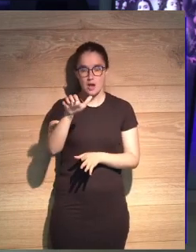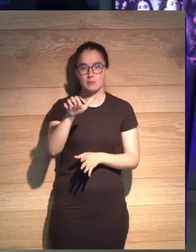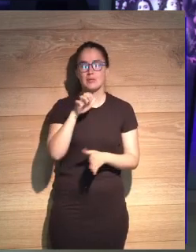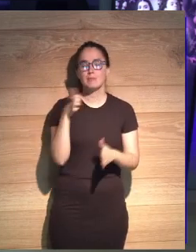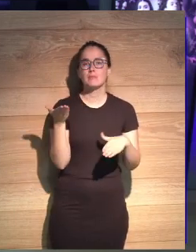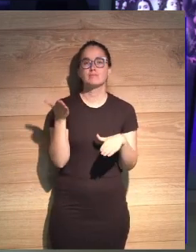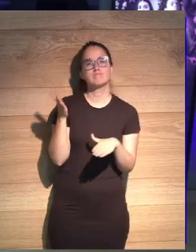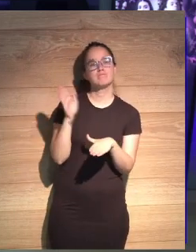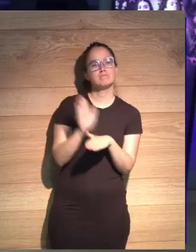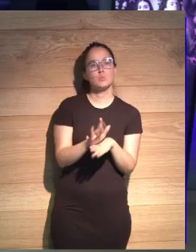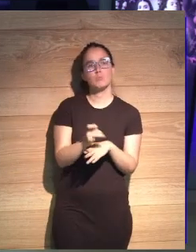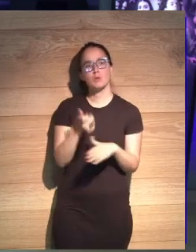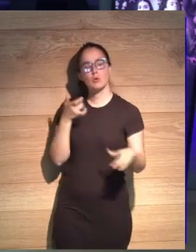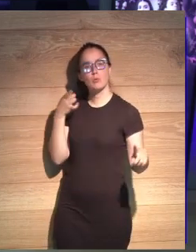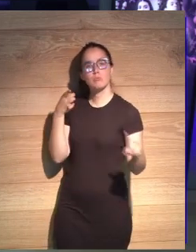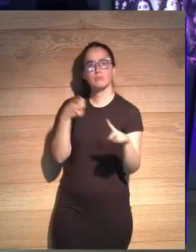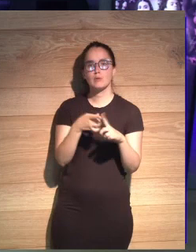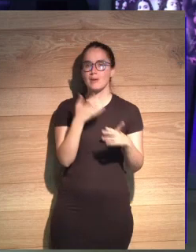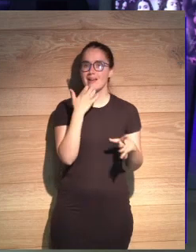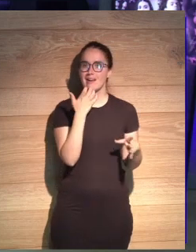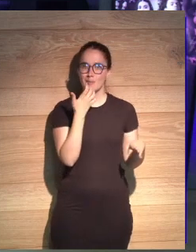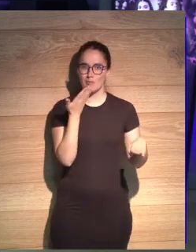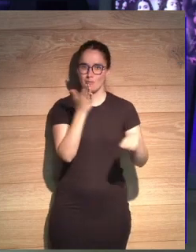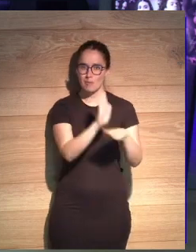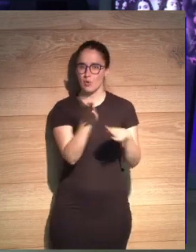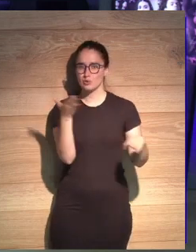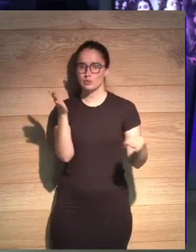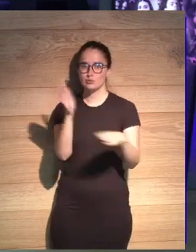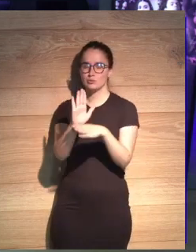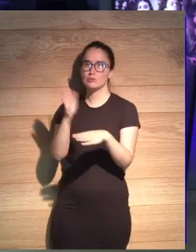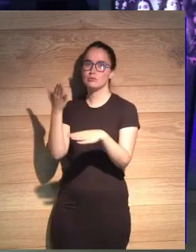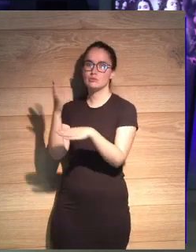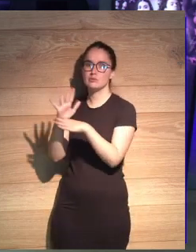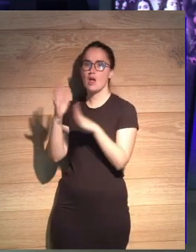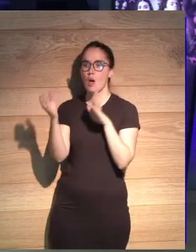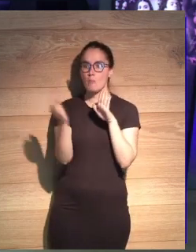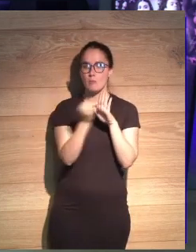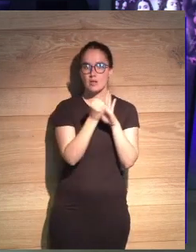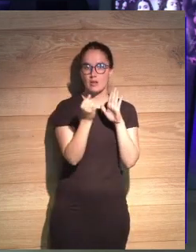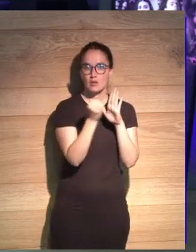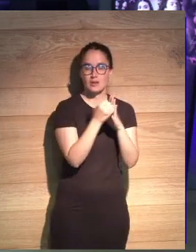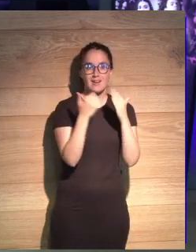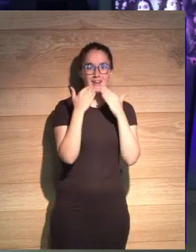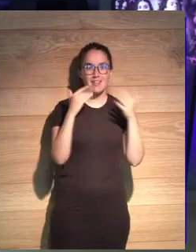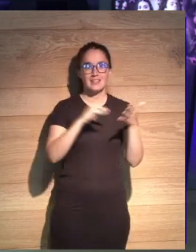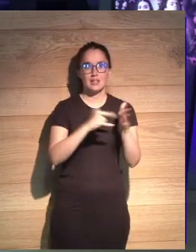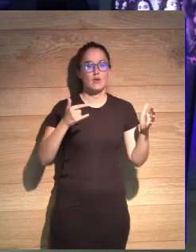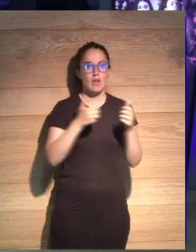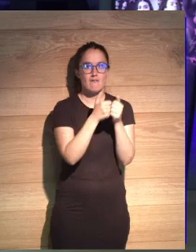Virtualware. And my presentation will focus on showing you some examples